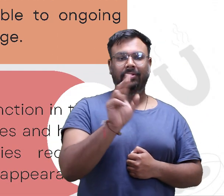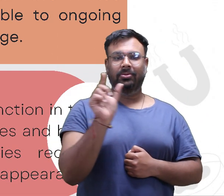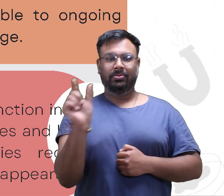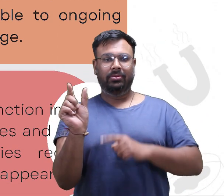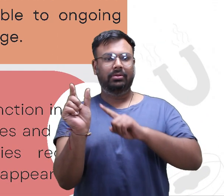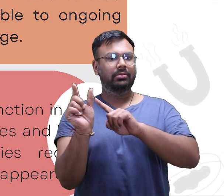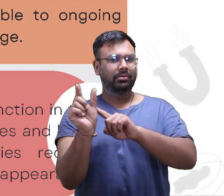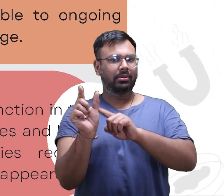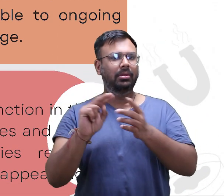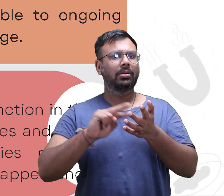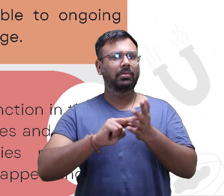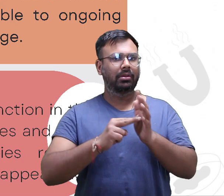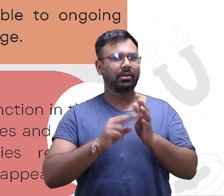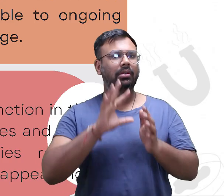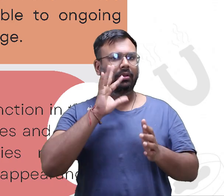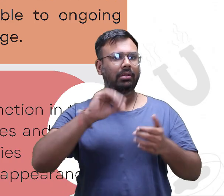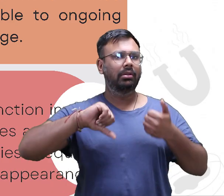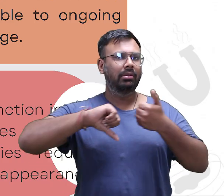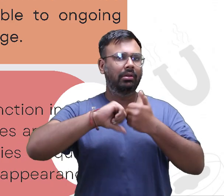Vulnerable VU.